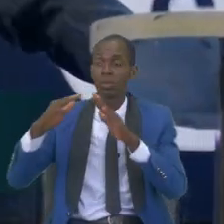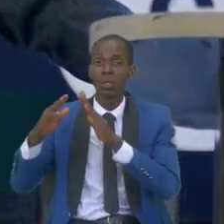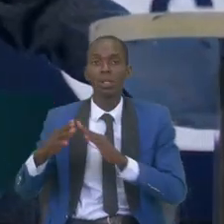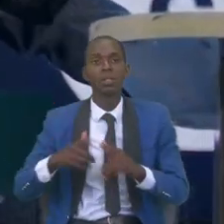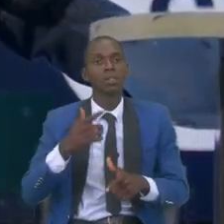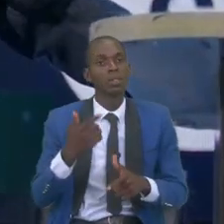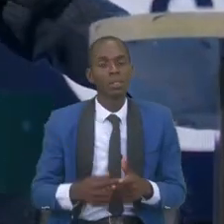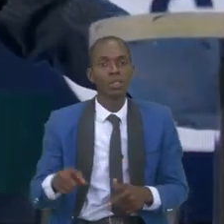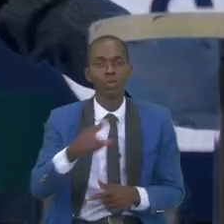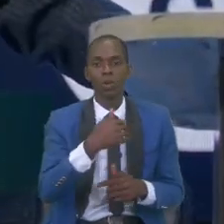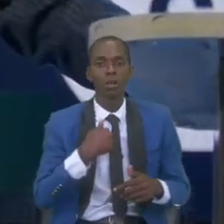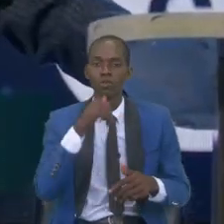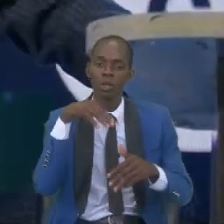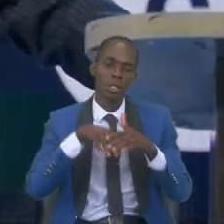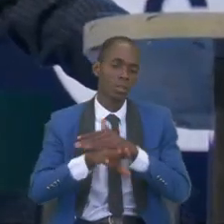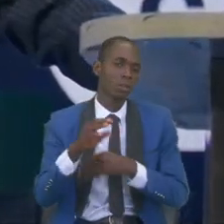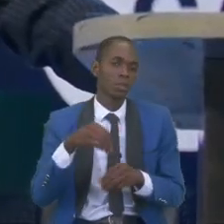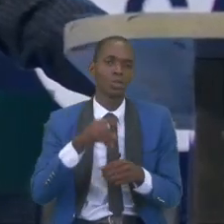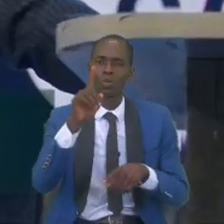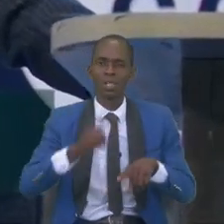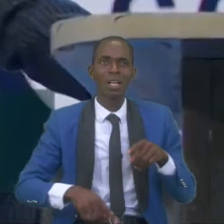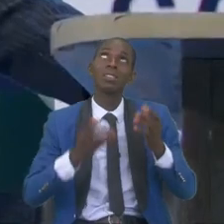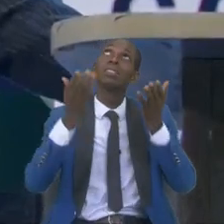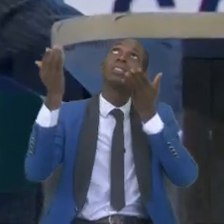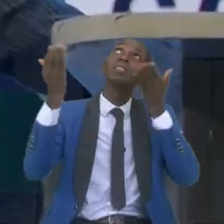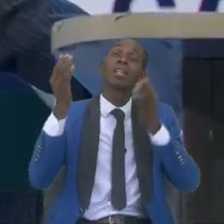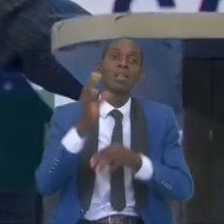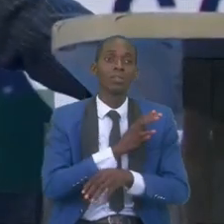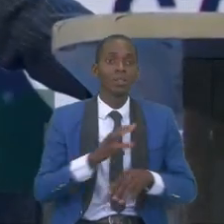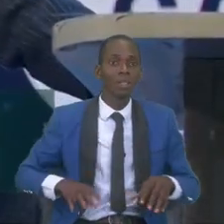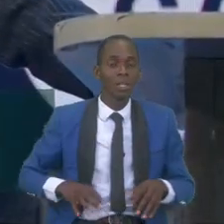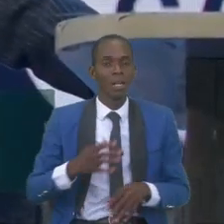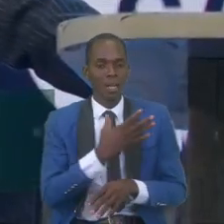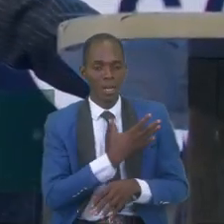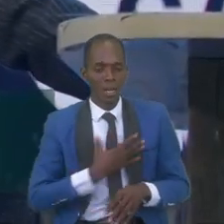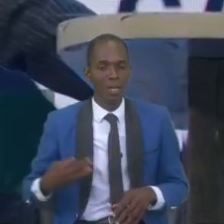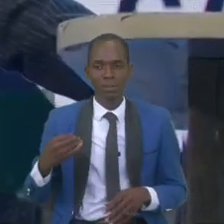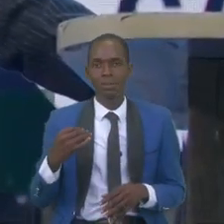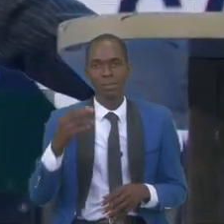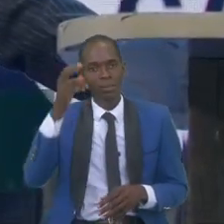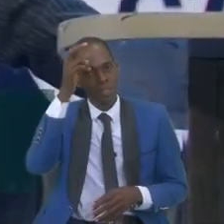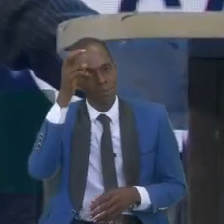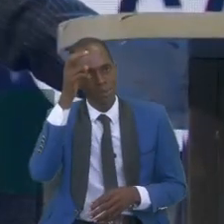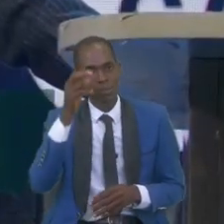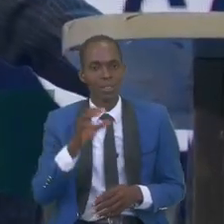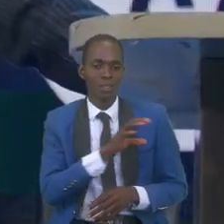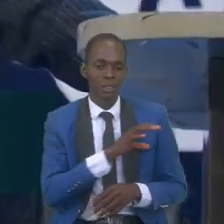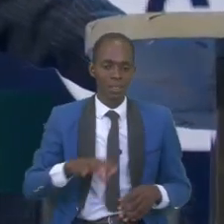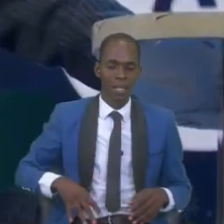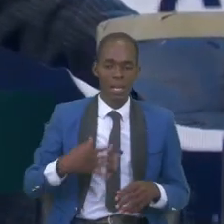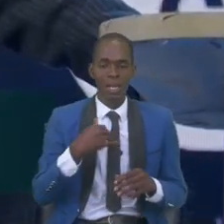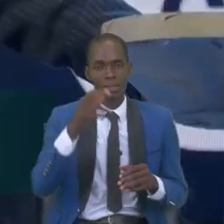not entered in. We cannot serve Christ and Mammon, Christ and Satan, the